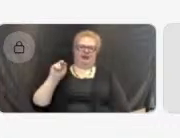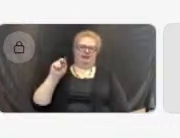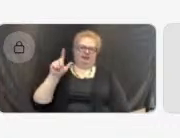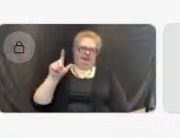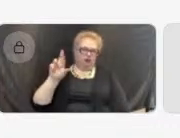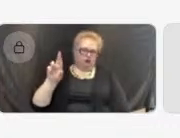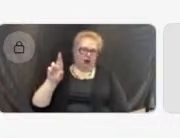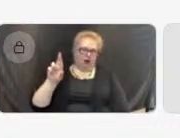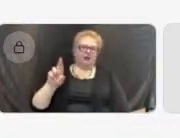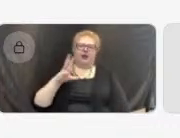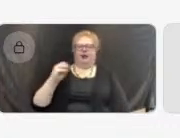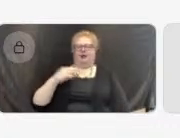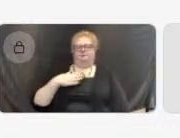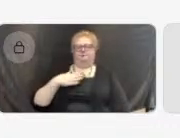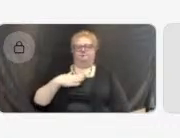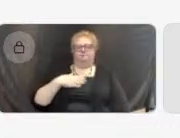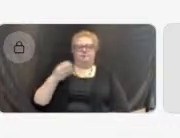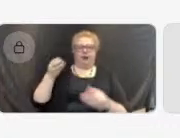My property